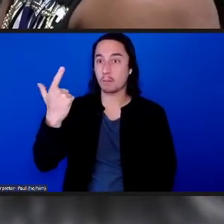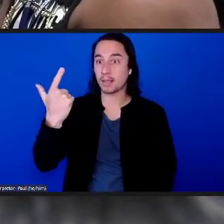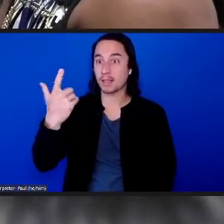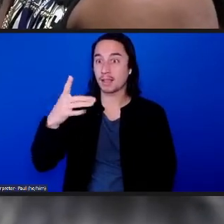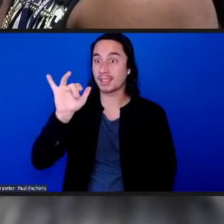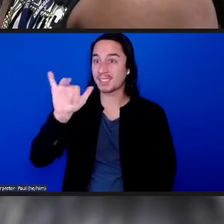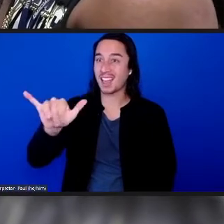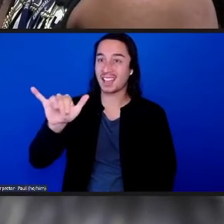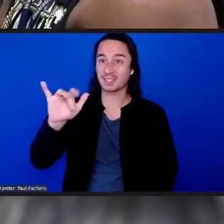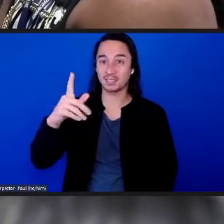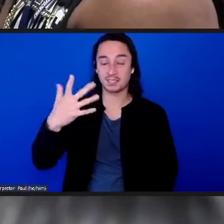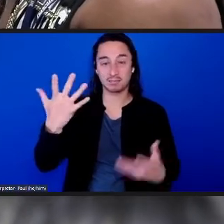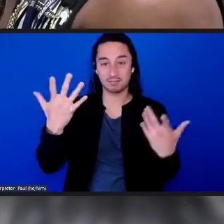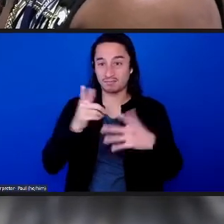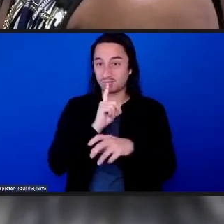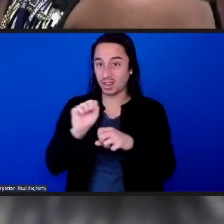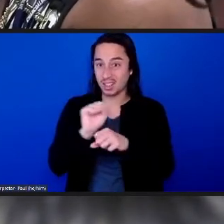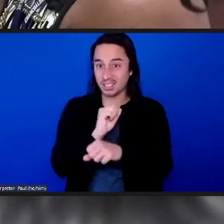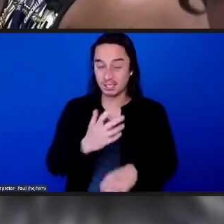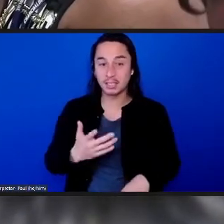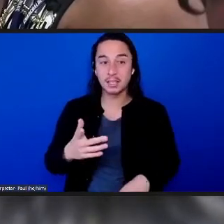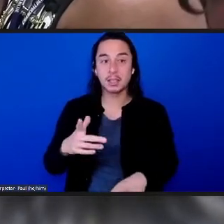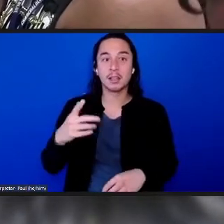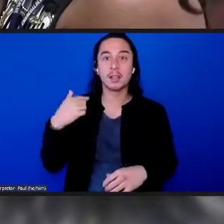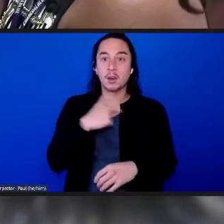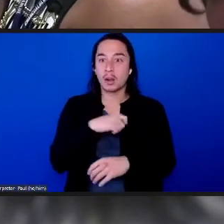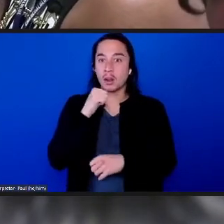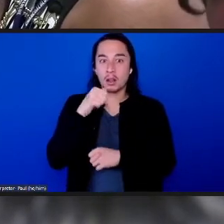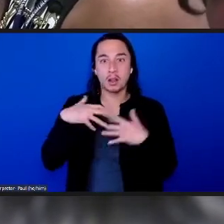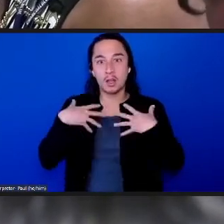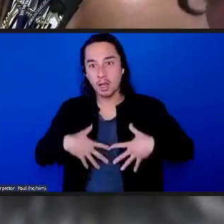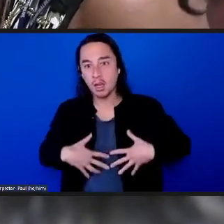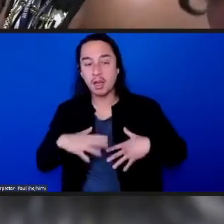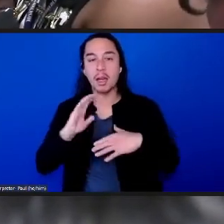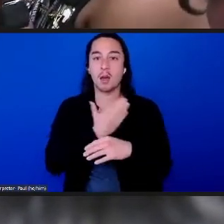not gonna get stymied down today, I think, in our conversation